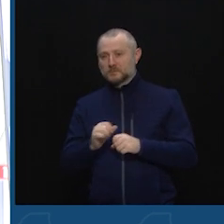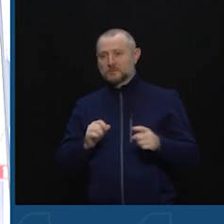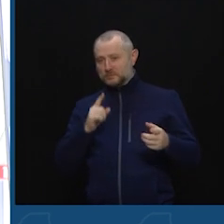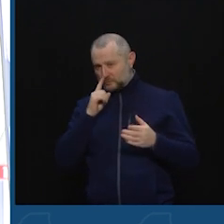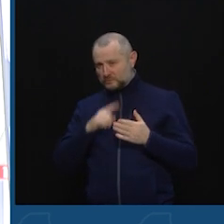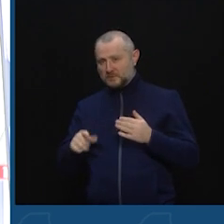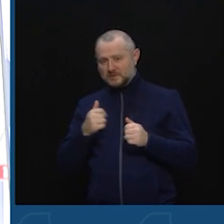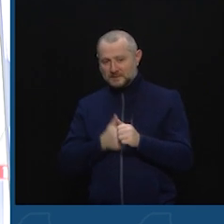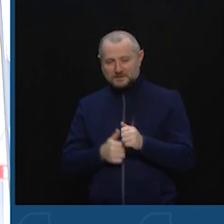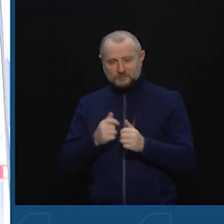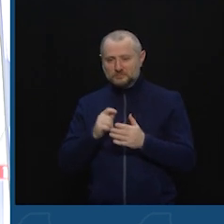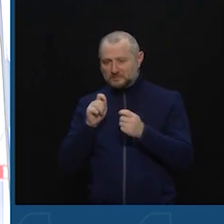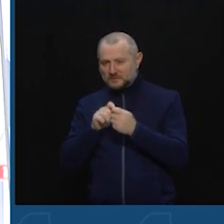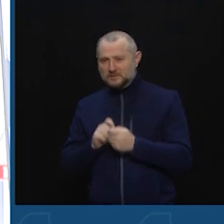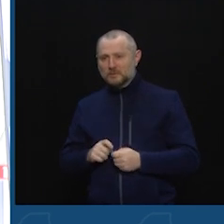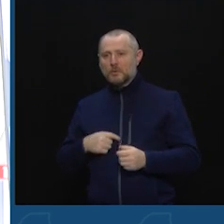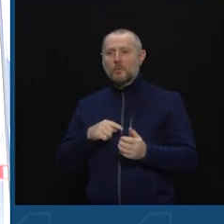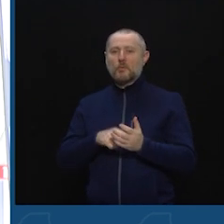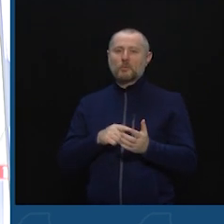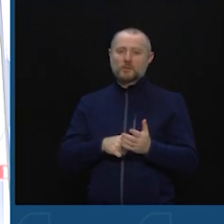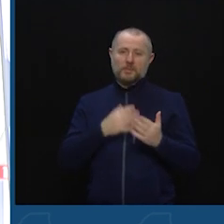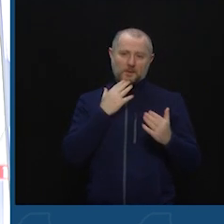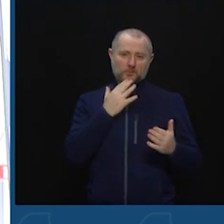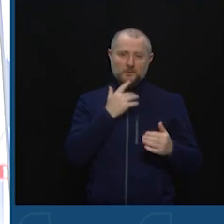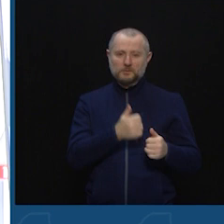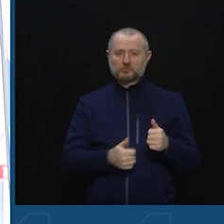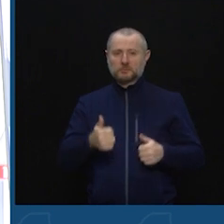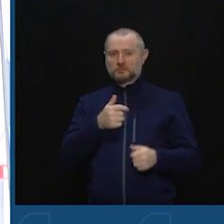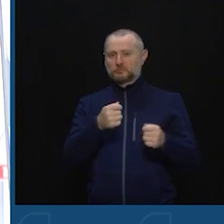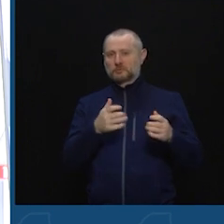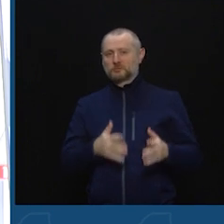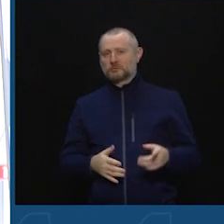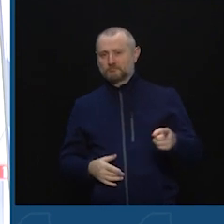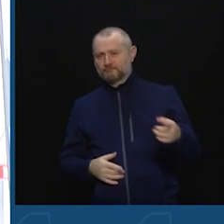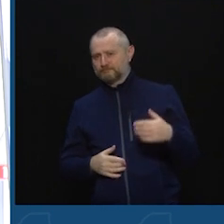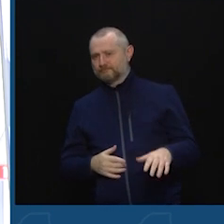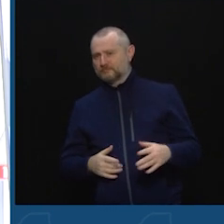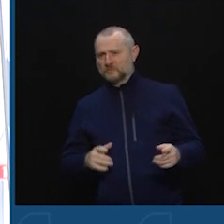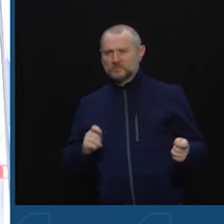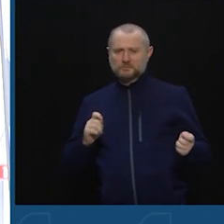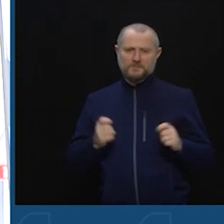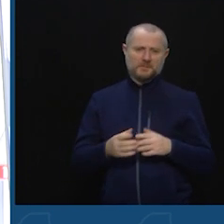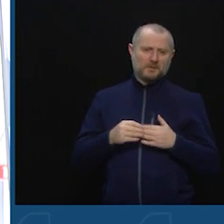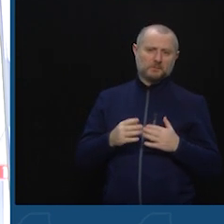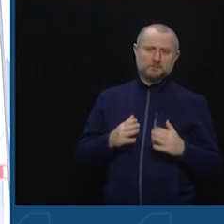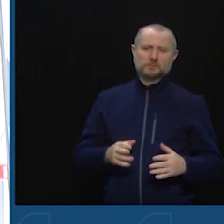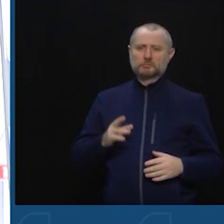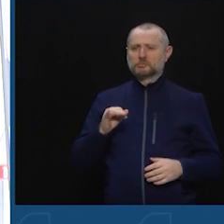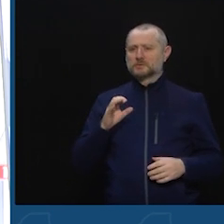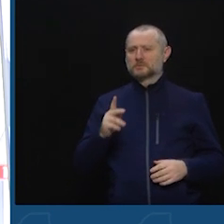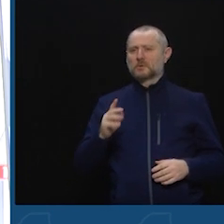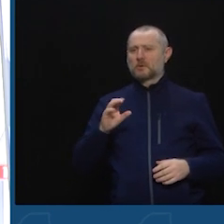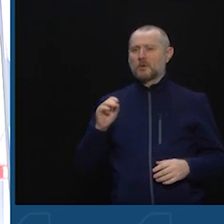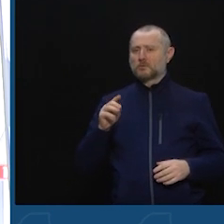of gratitude to the executive director, one of a kind, transformational leader, Rick Cotton.